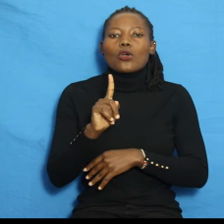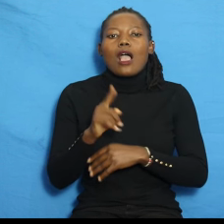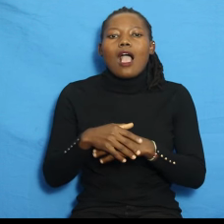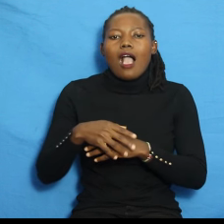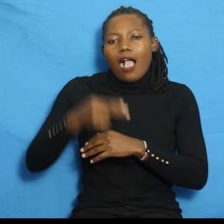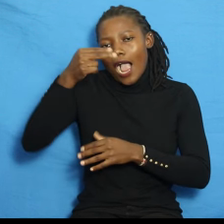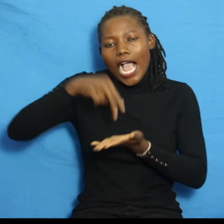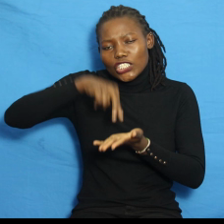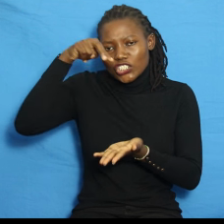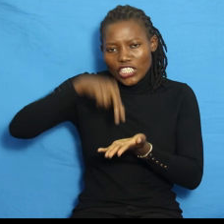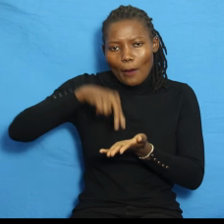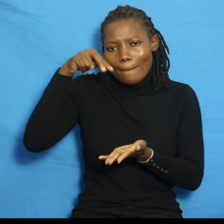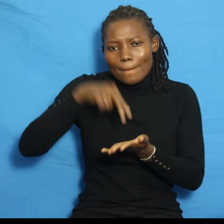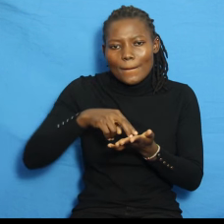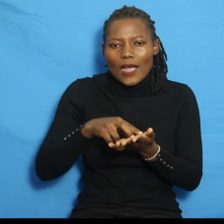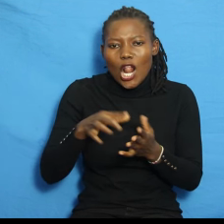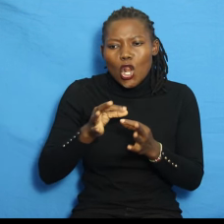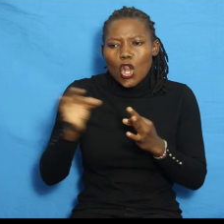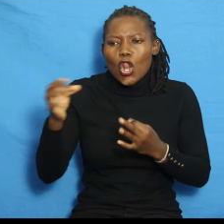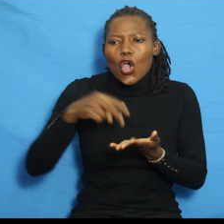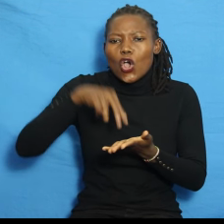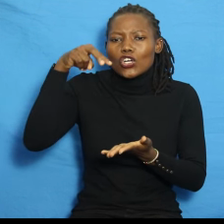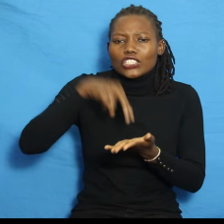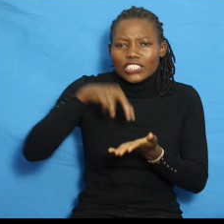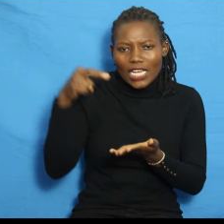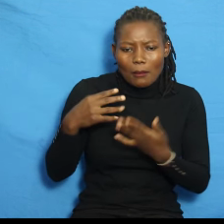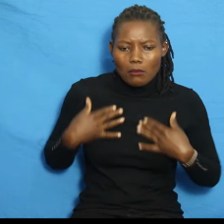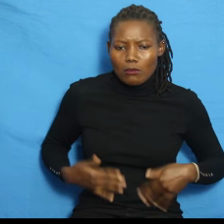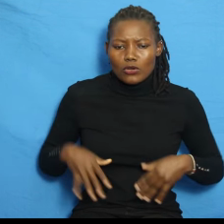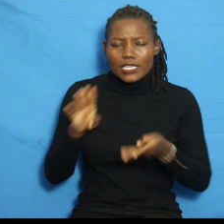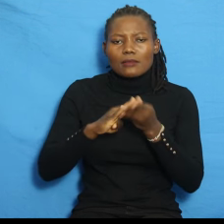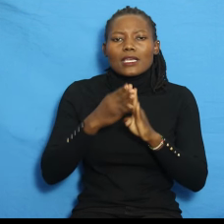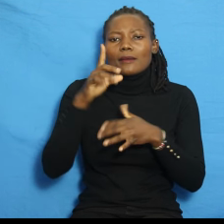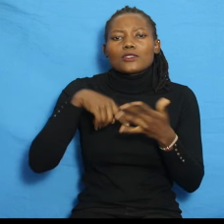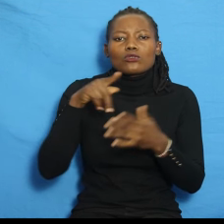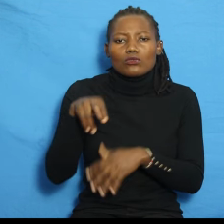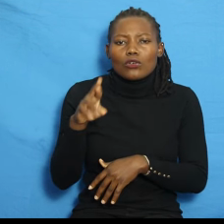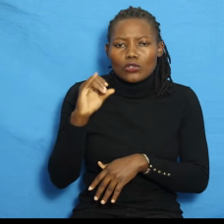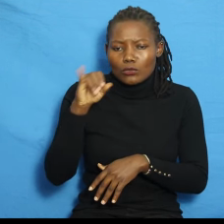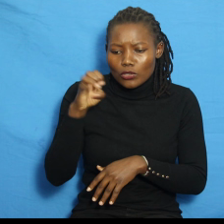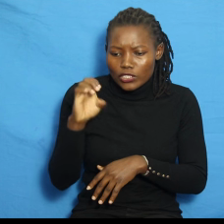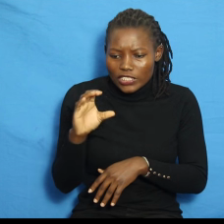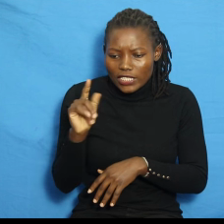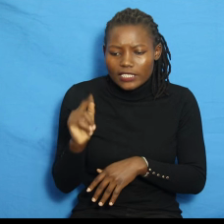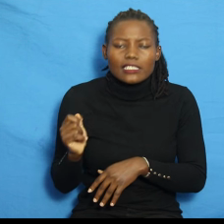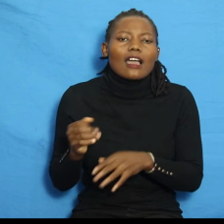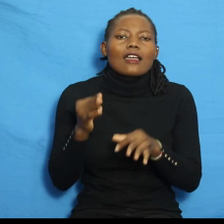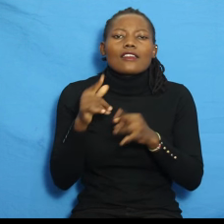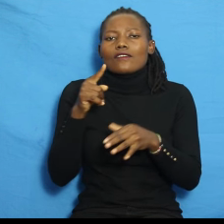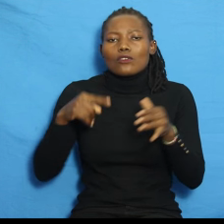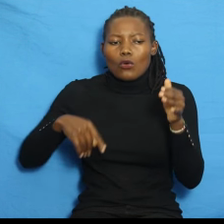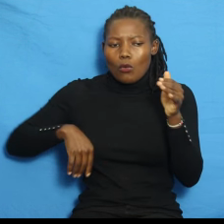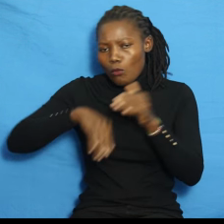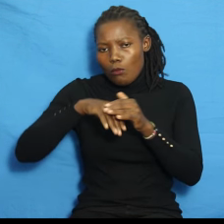jump, long jump, your body becomes a projectile. If it is a ball that you've kicked, it becomes a